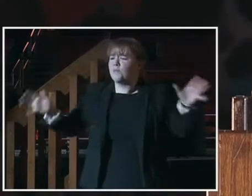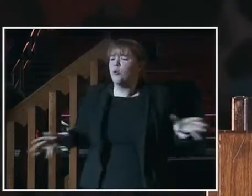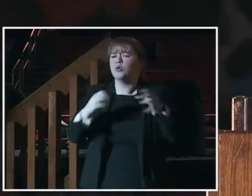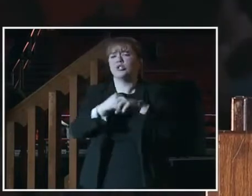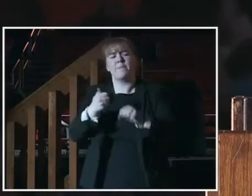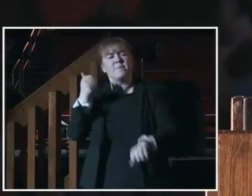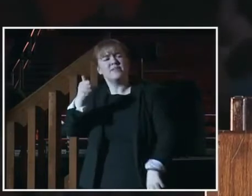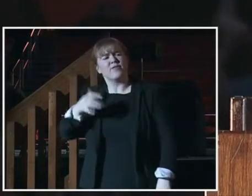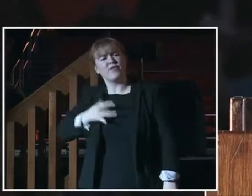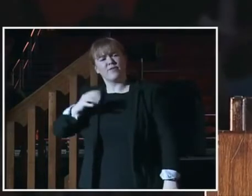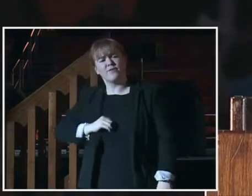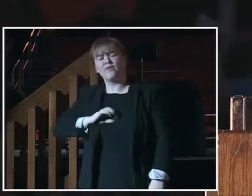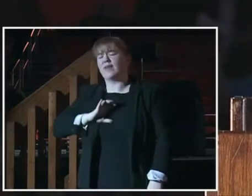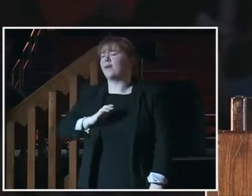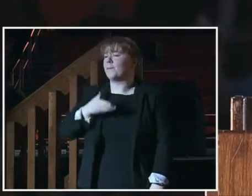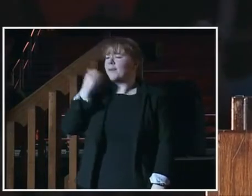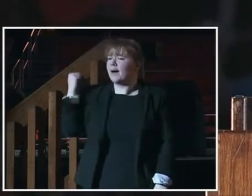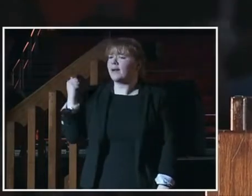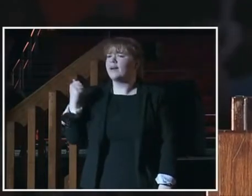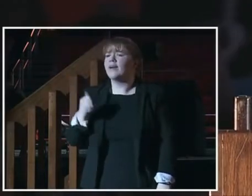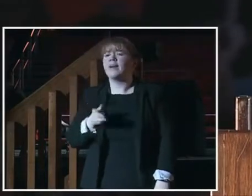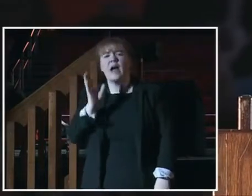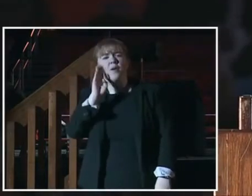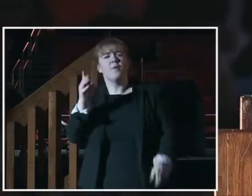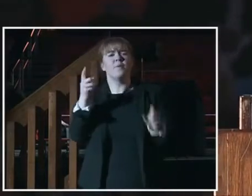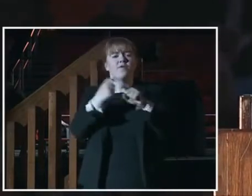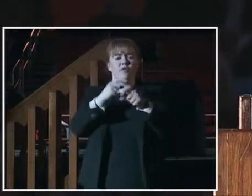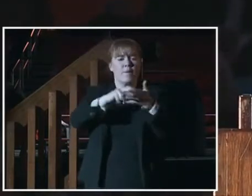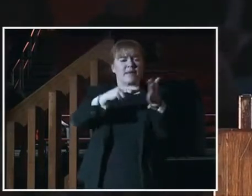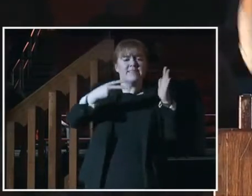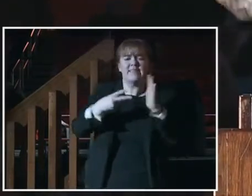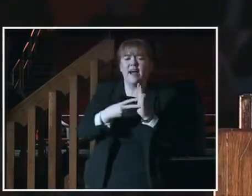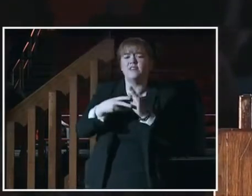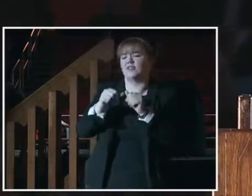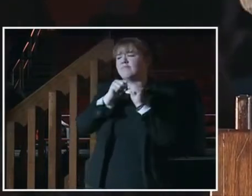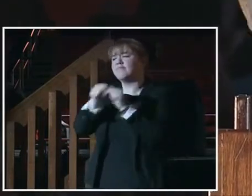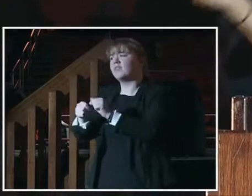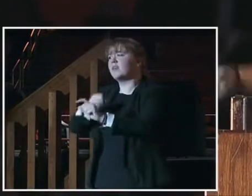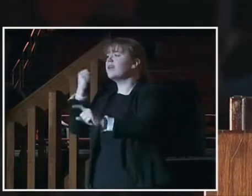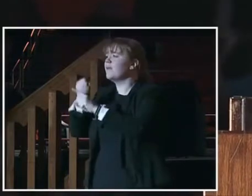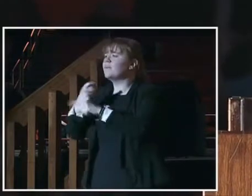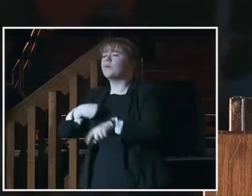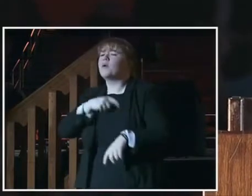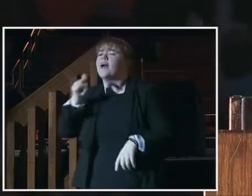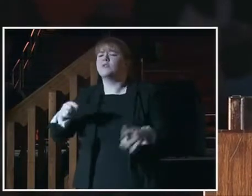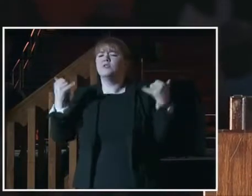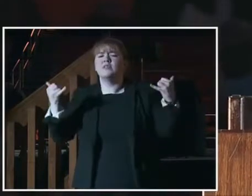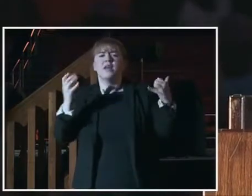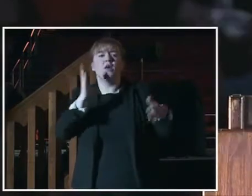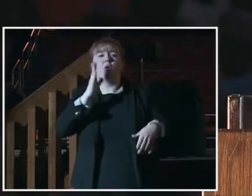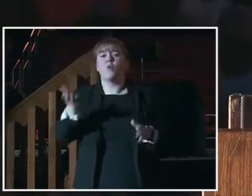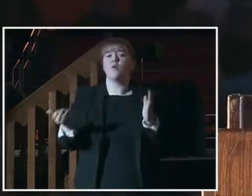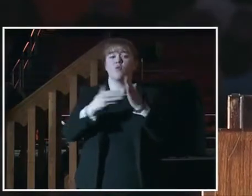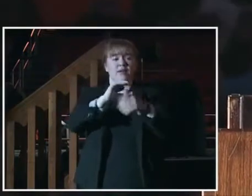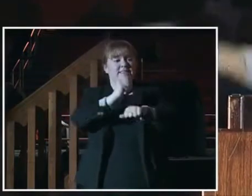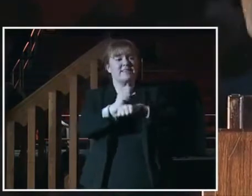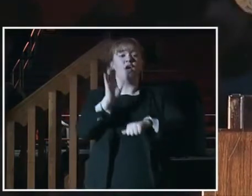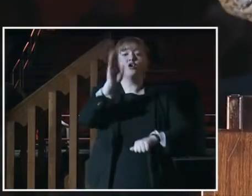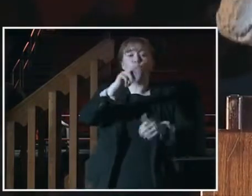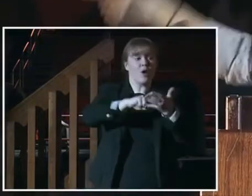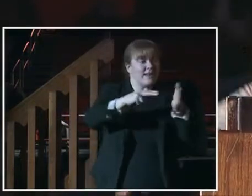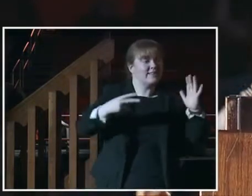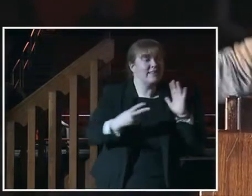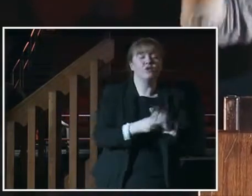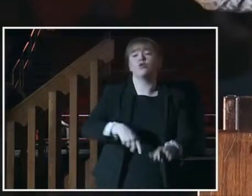yourself feel better. It's gonna be from intention to impact. And if we have to today, we're gonna reset your intentions so that